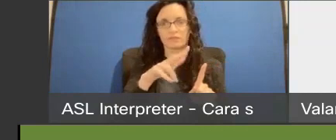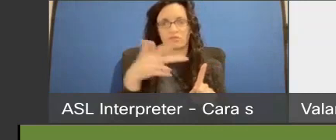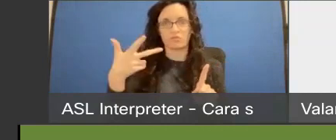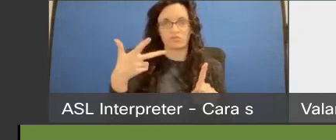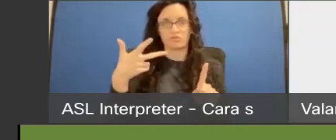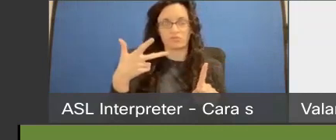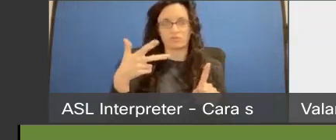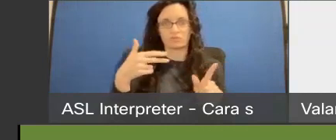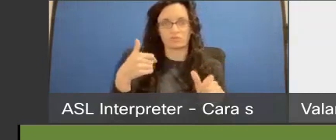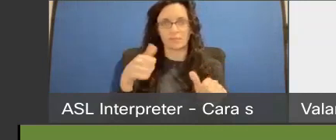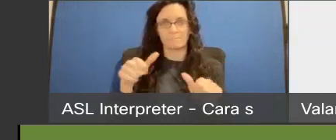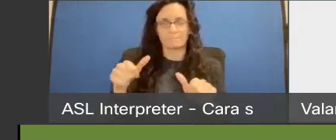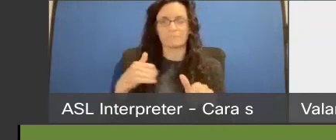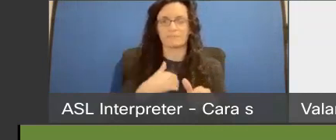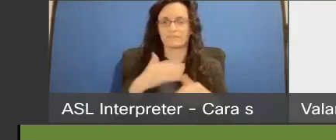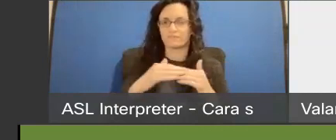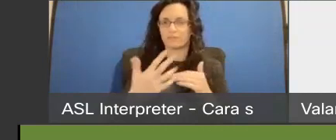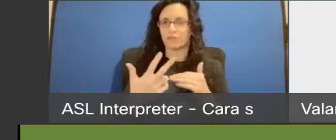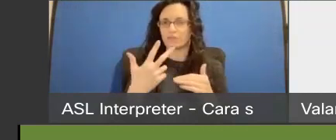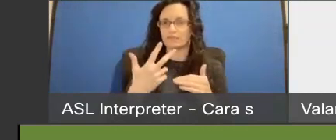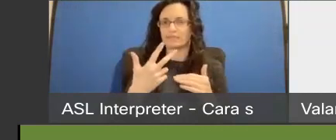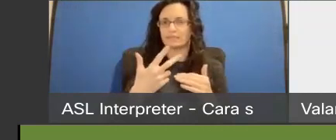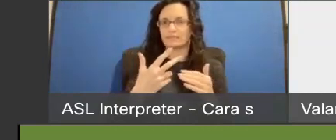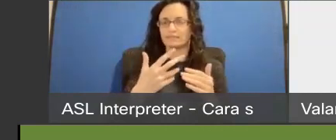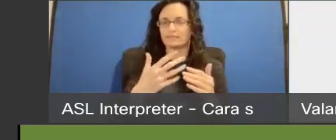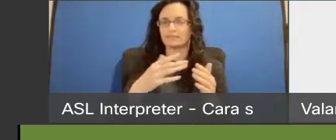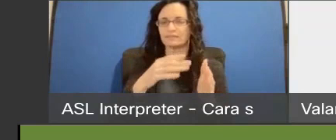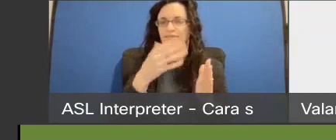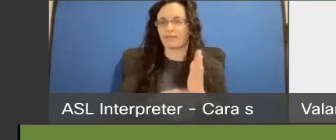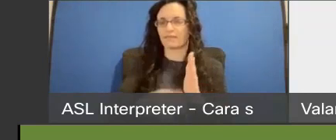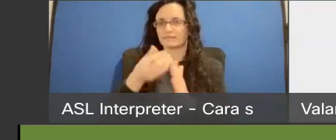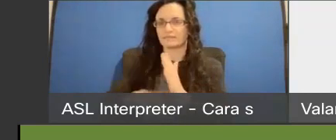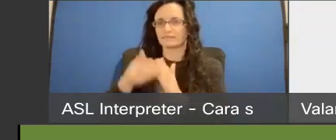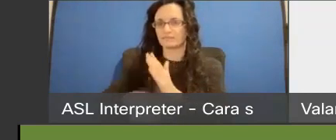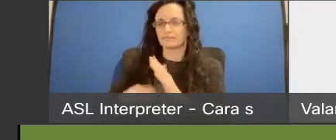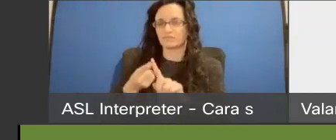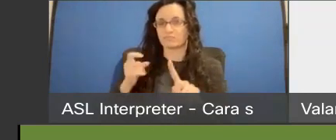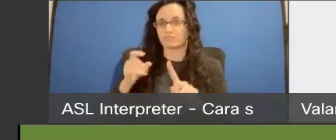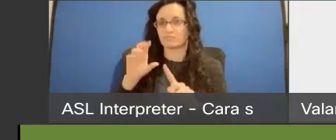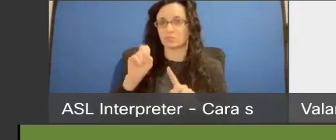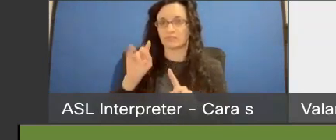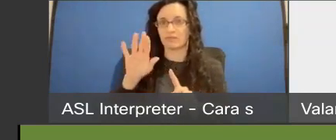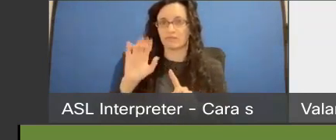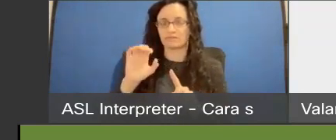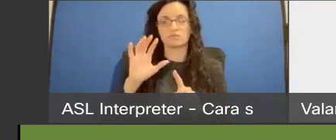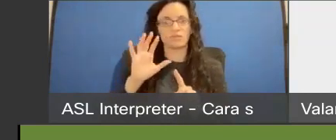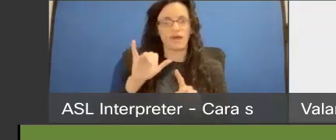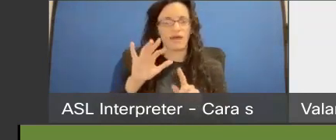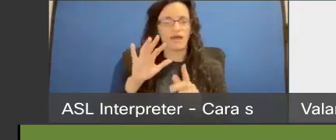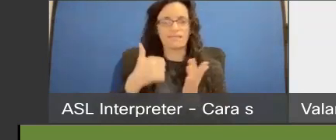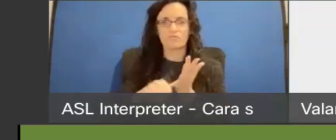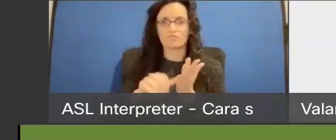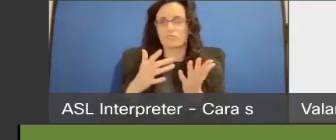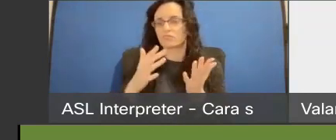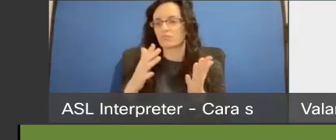the 3 deaths, to say the least. So it opened up the conversation around, just kind of how